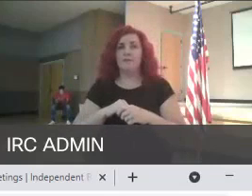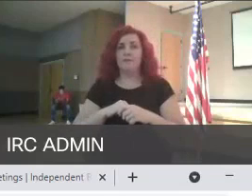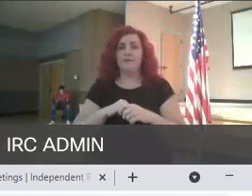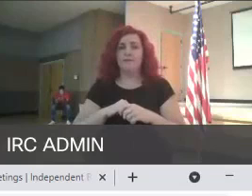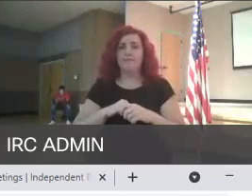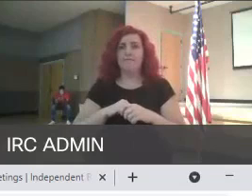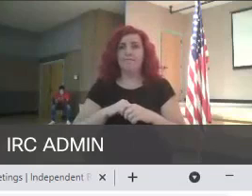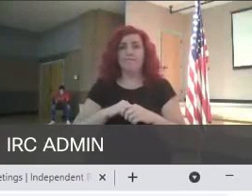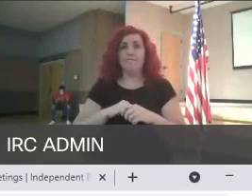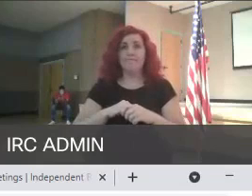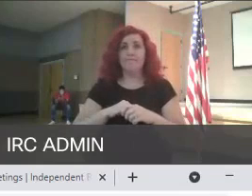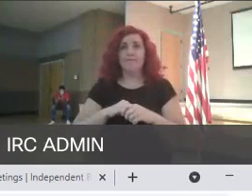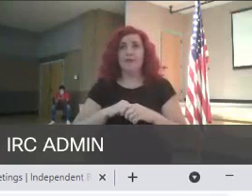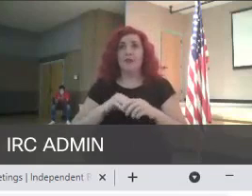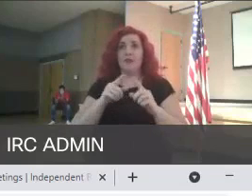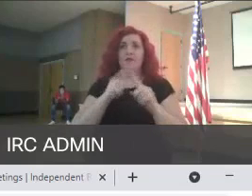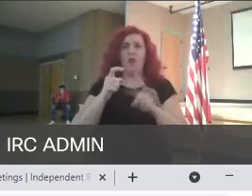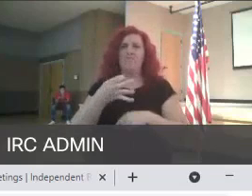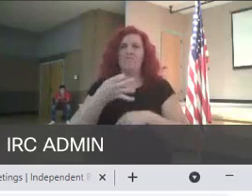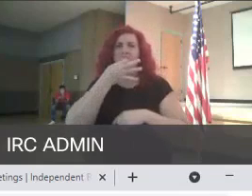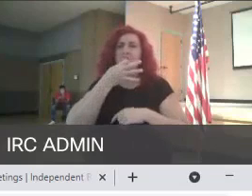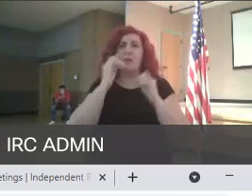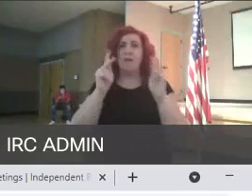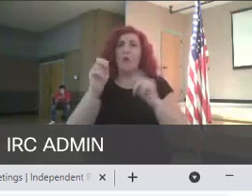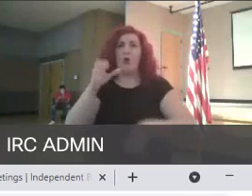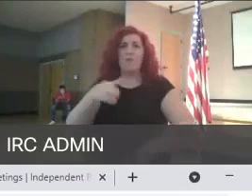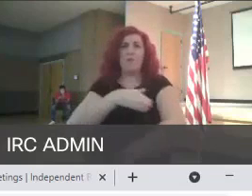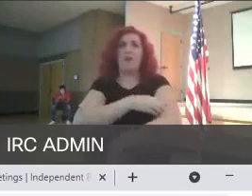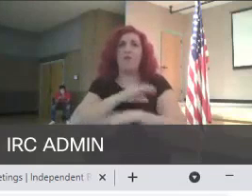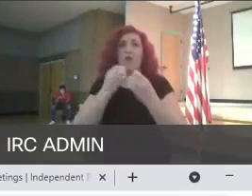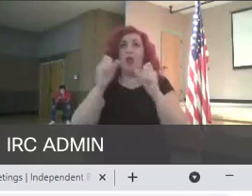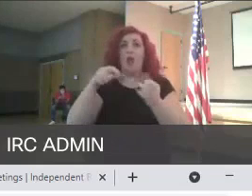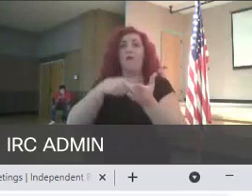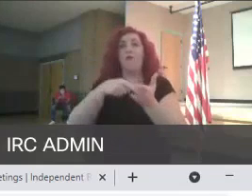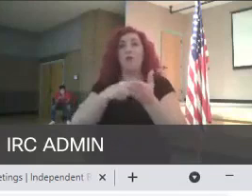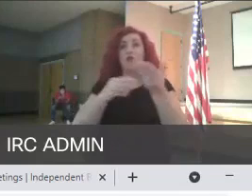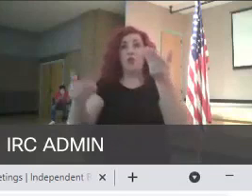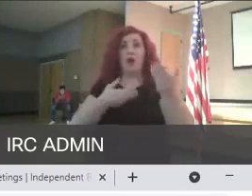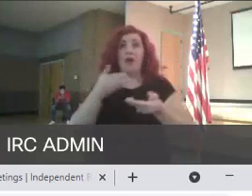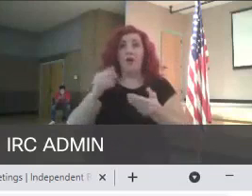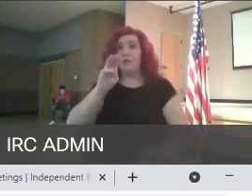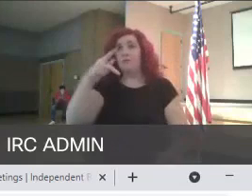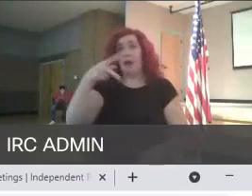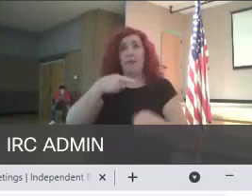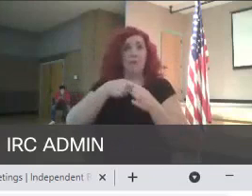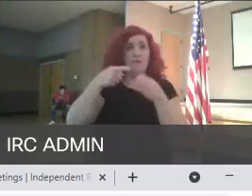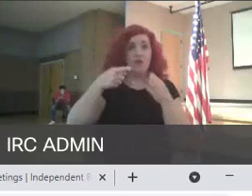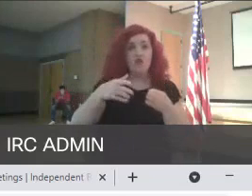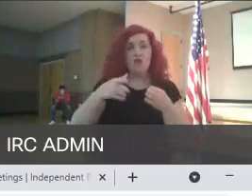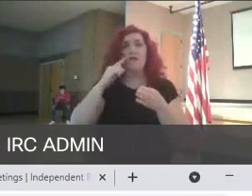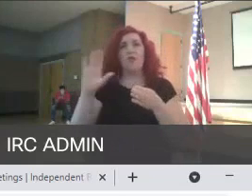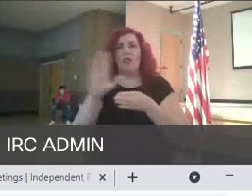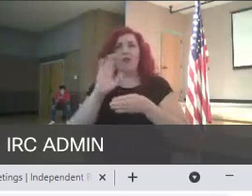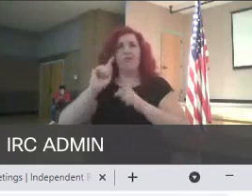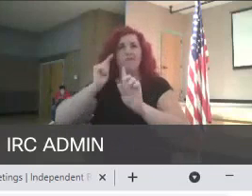proposed by extremely savvy individuals or powerful organizations that can afford to hire mapping professionals to promote their own